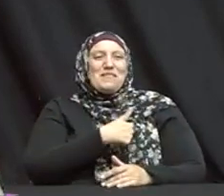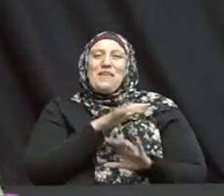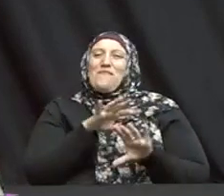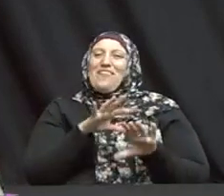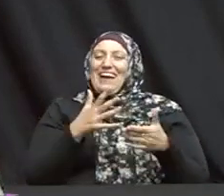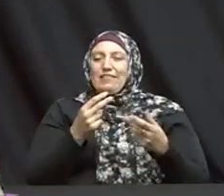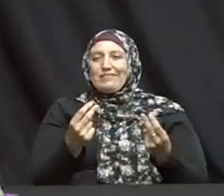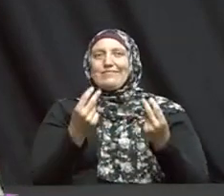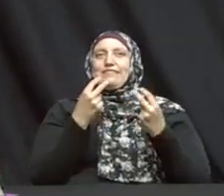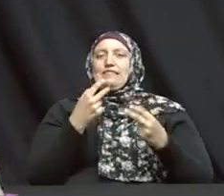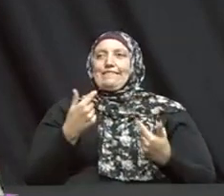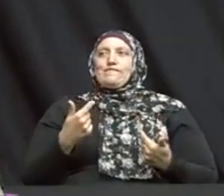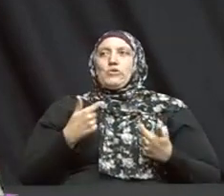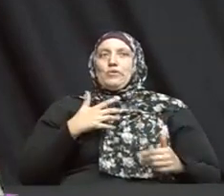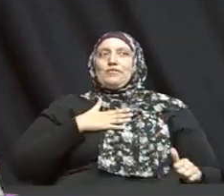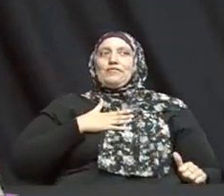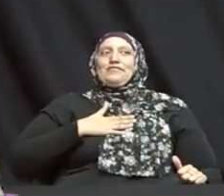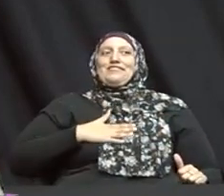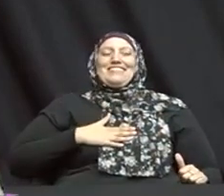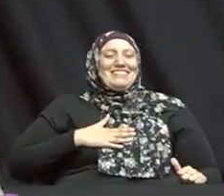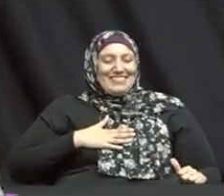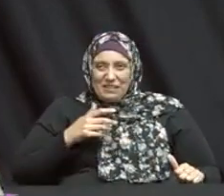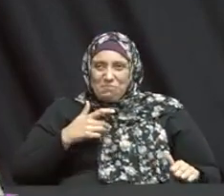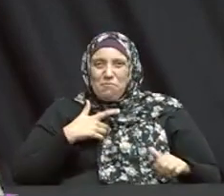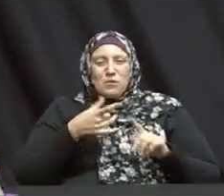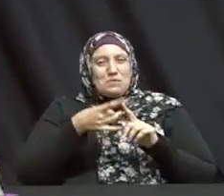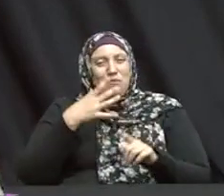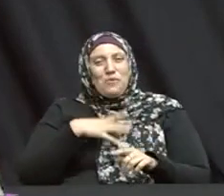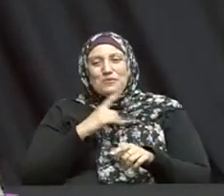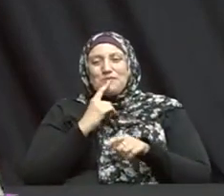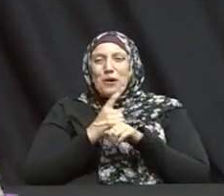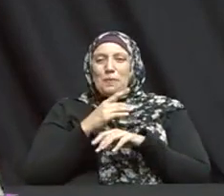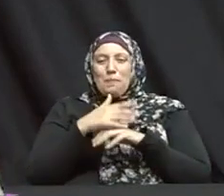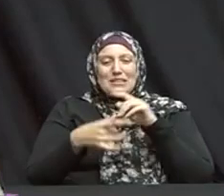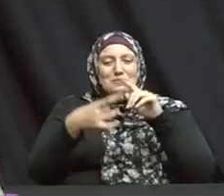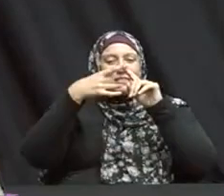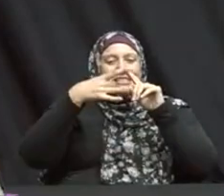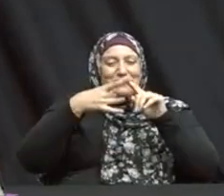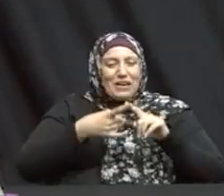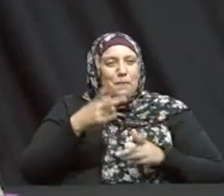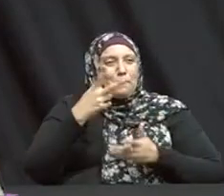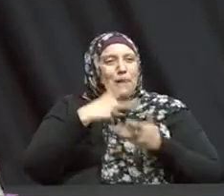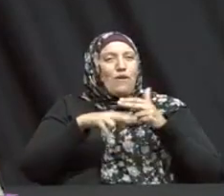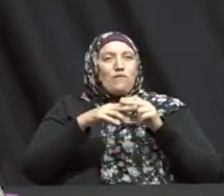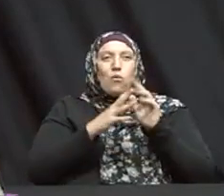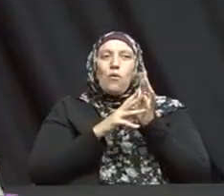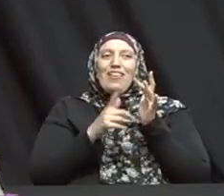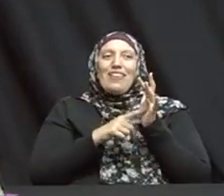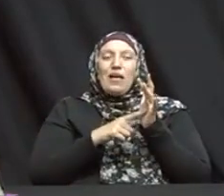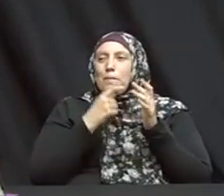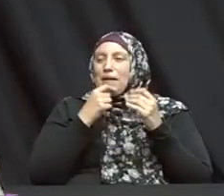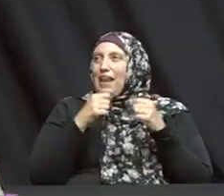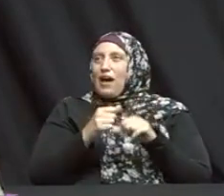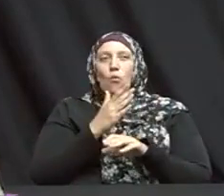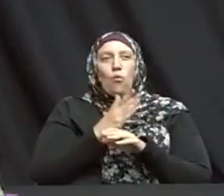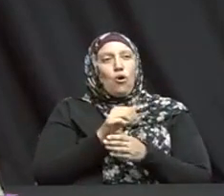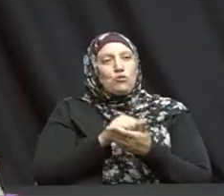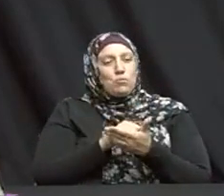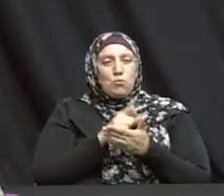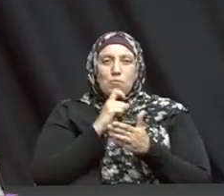and address more specifically to address the specific parts of the will, almost in a workshop sort of style, would be a fantastic thing that we could